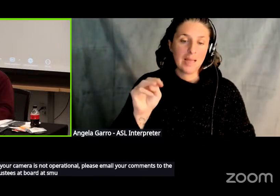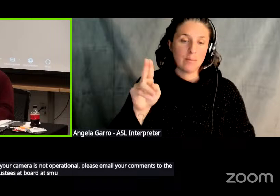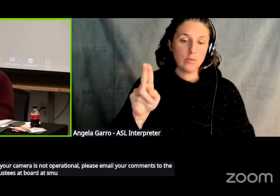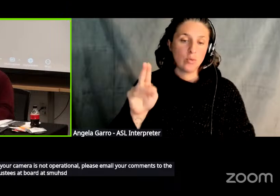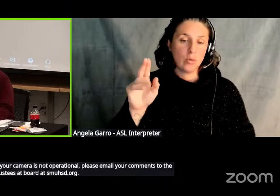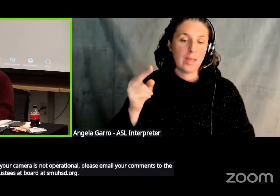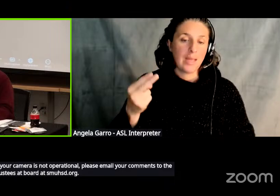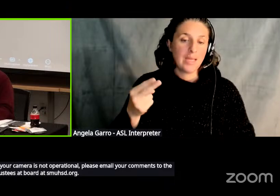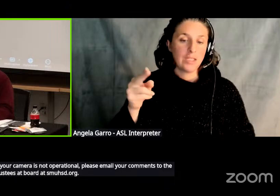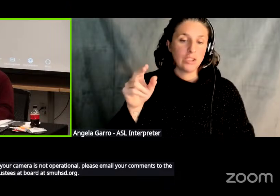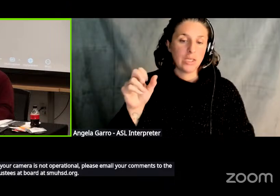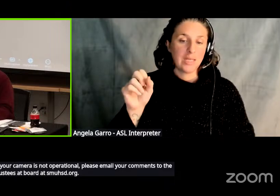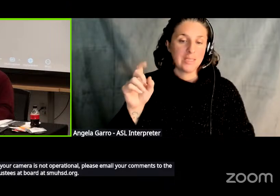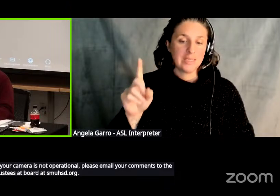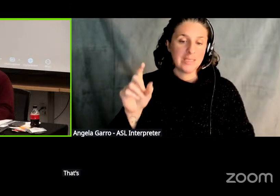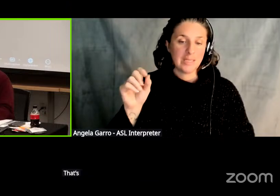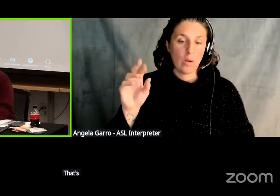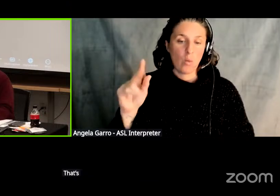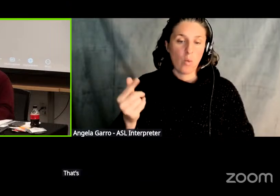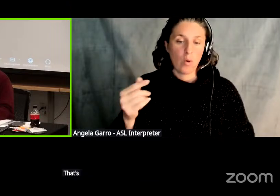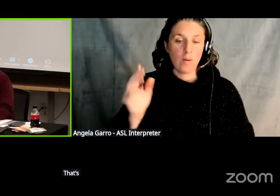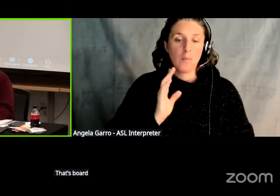board@smuhsd.org. That's